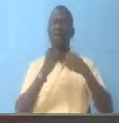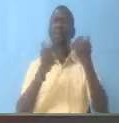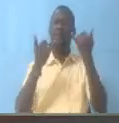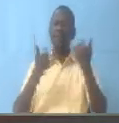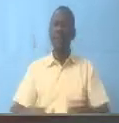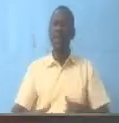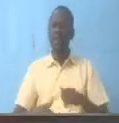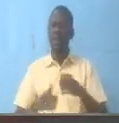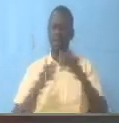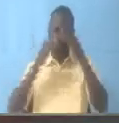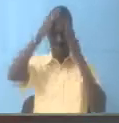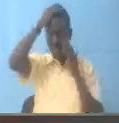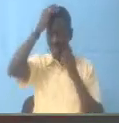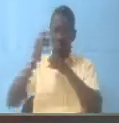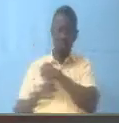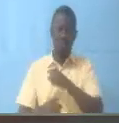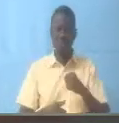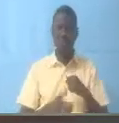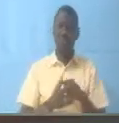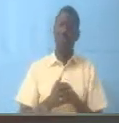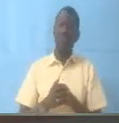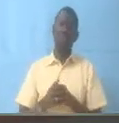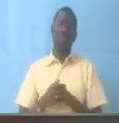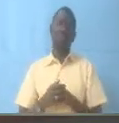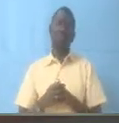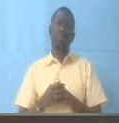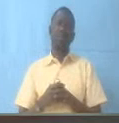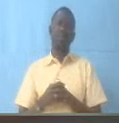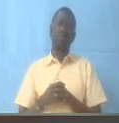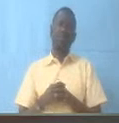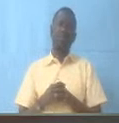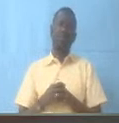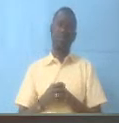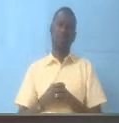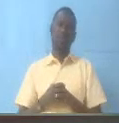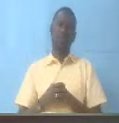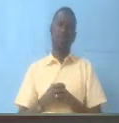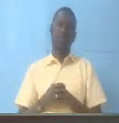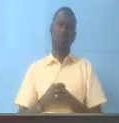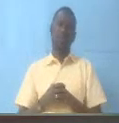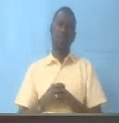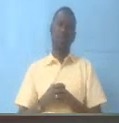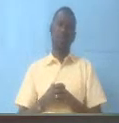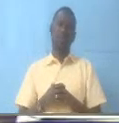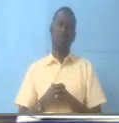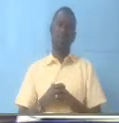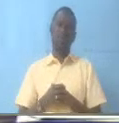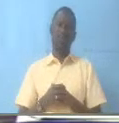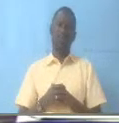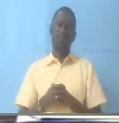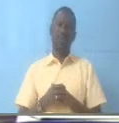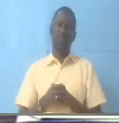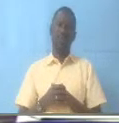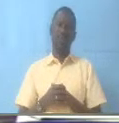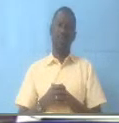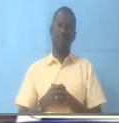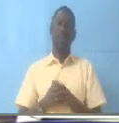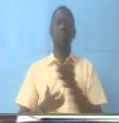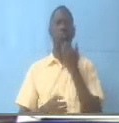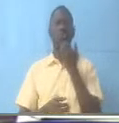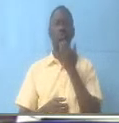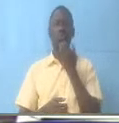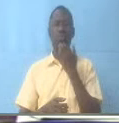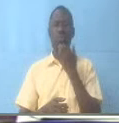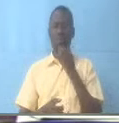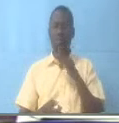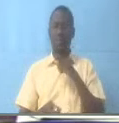tëral de ndax loolu nekk na ci boori 1981 njëlbeeni coup d'état bi amoon te sotti wutoon. My apologies. It's actually